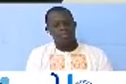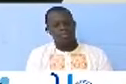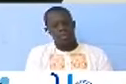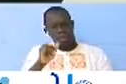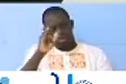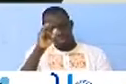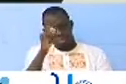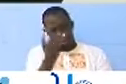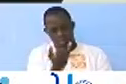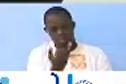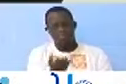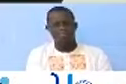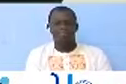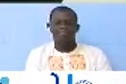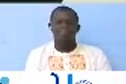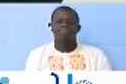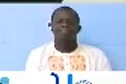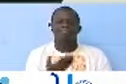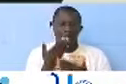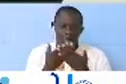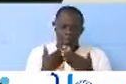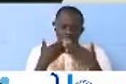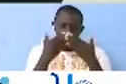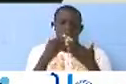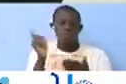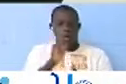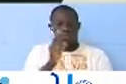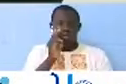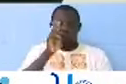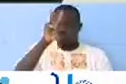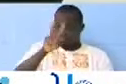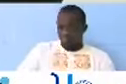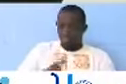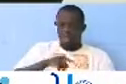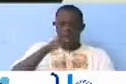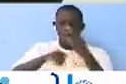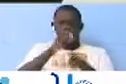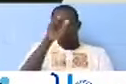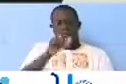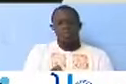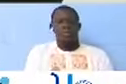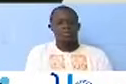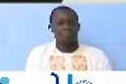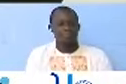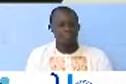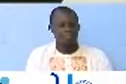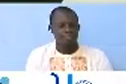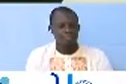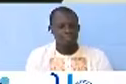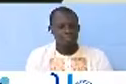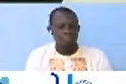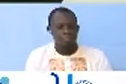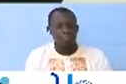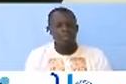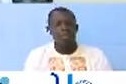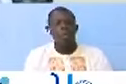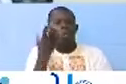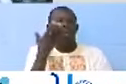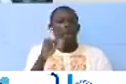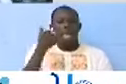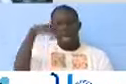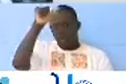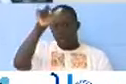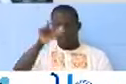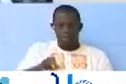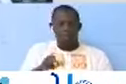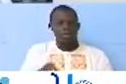Please tell us what you observed. When an elderly person